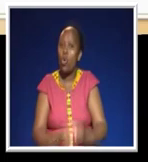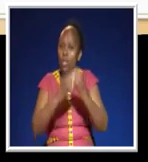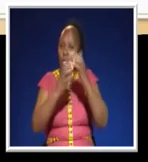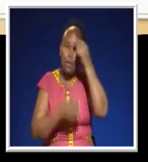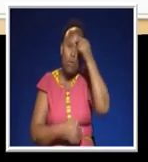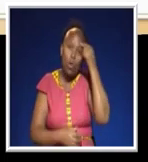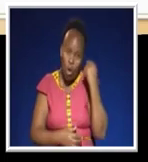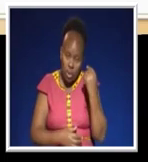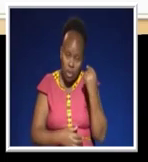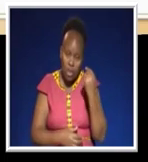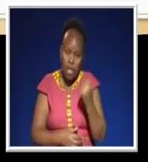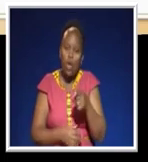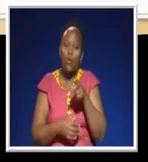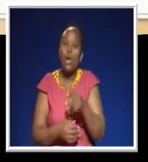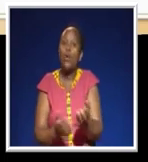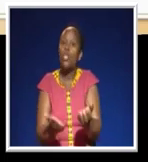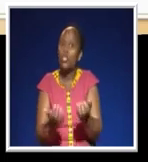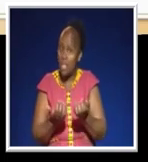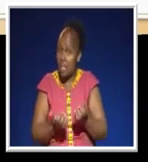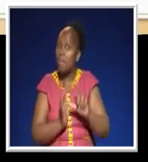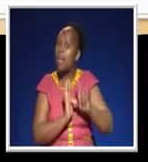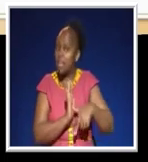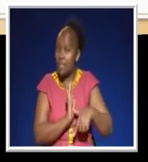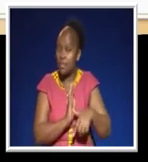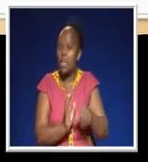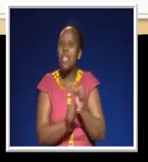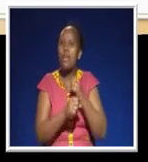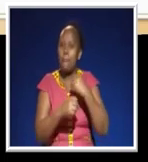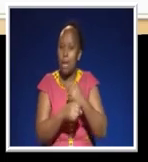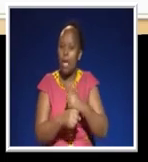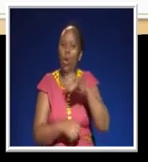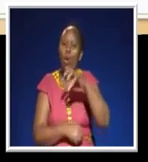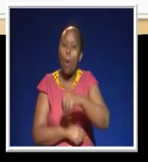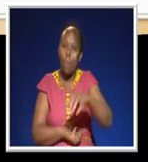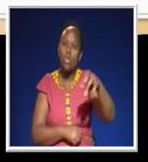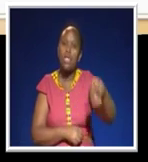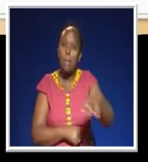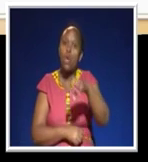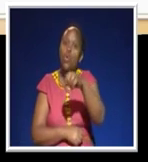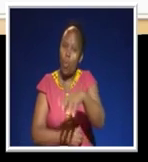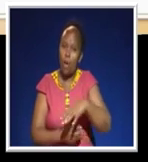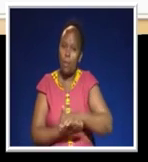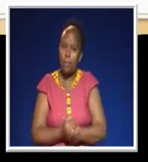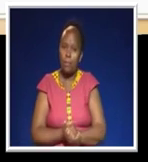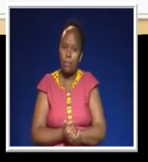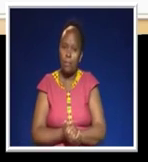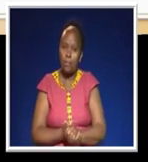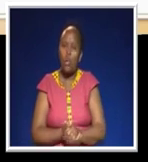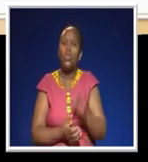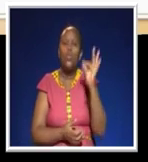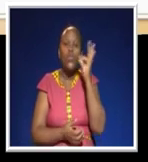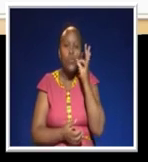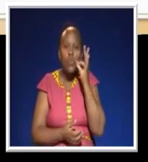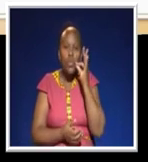because we are going to require them in making a compost manure. So, fruit